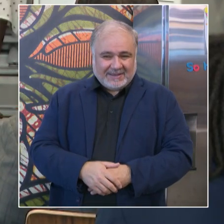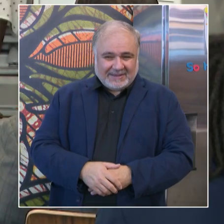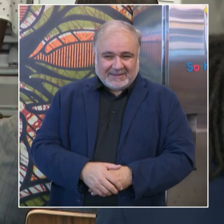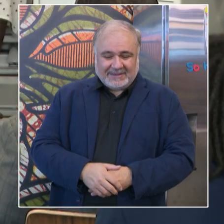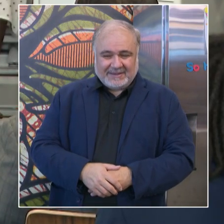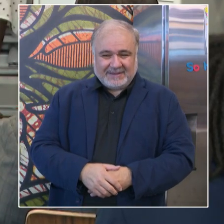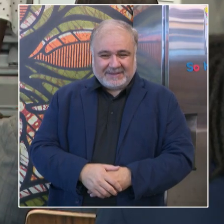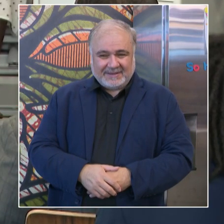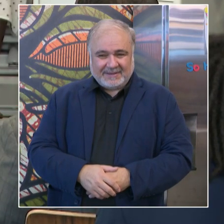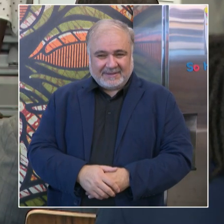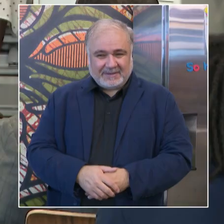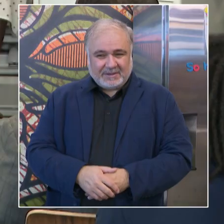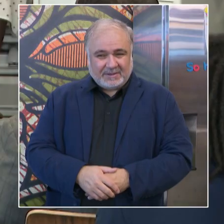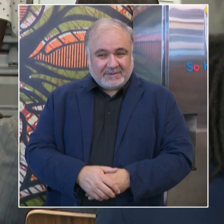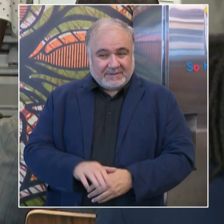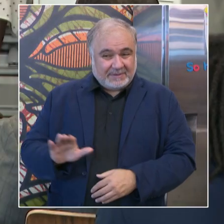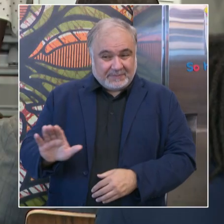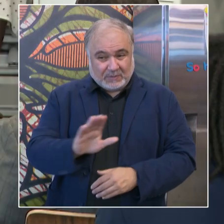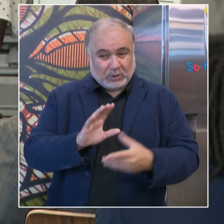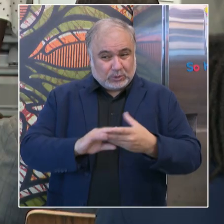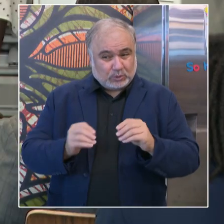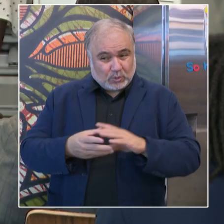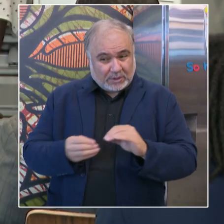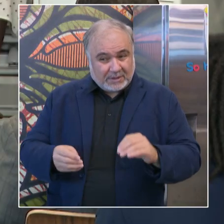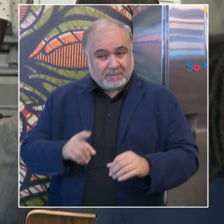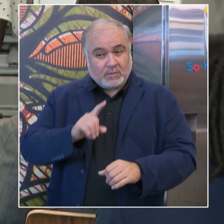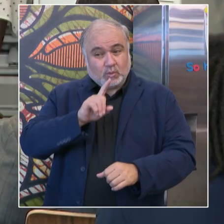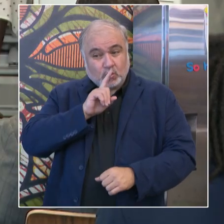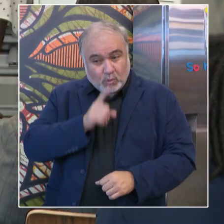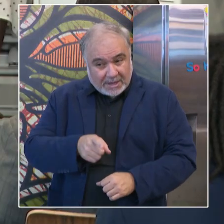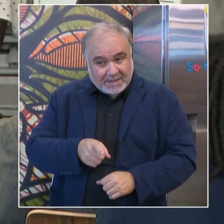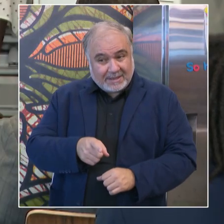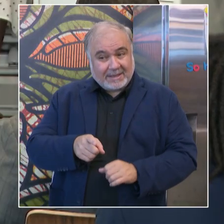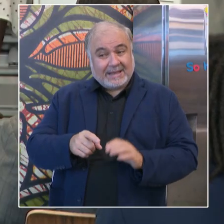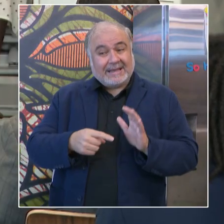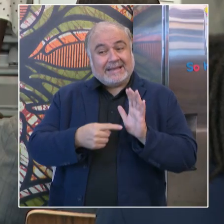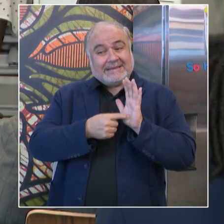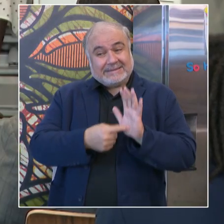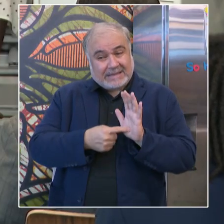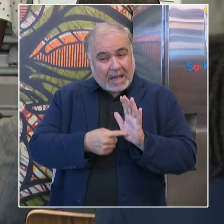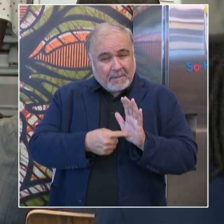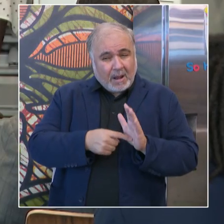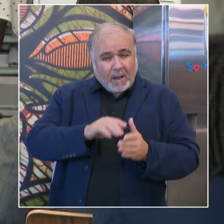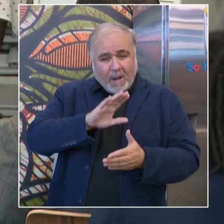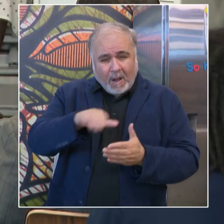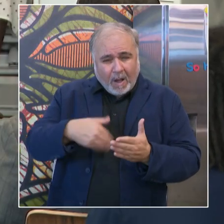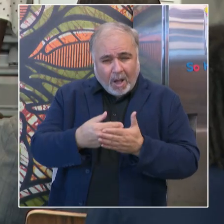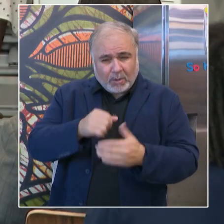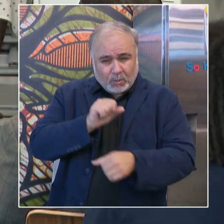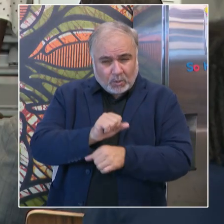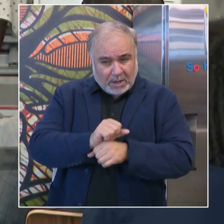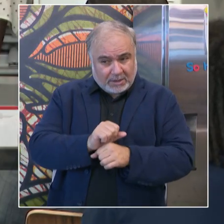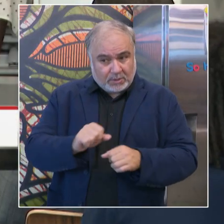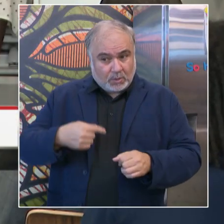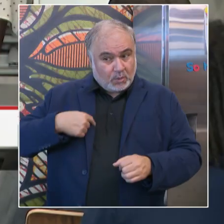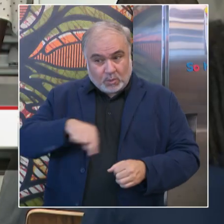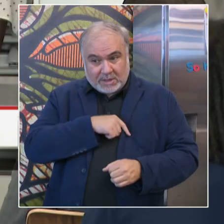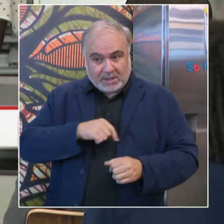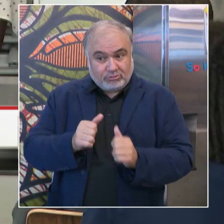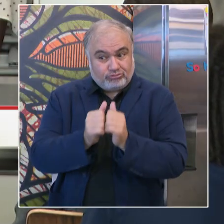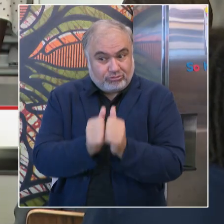real life depiction of all of the work that we have been doing together to build